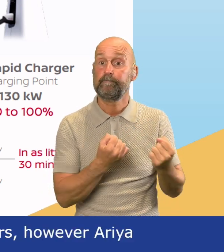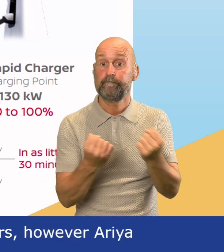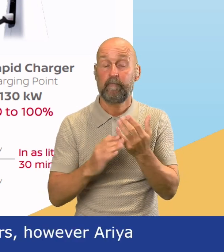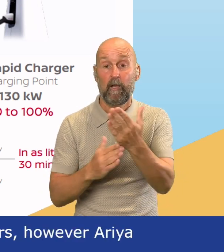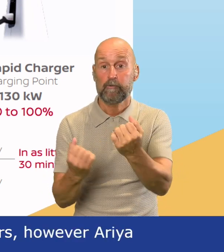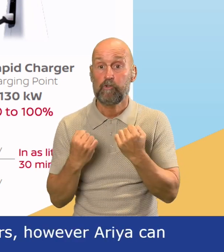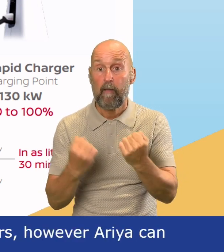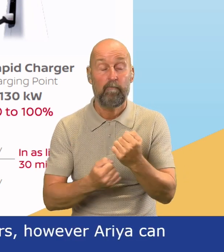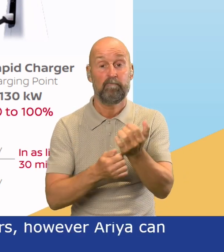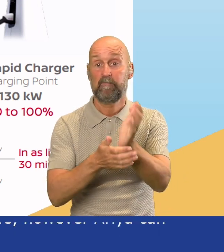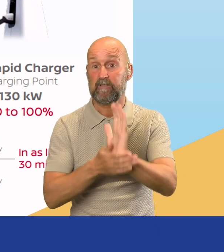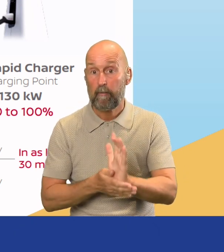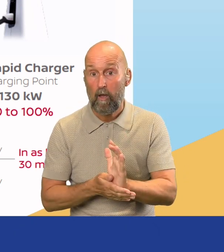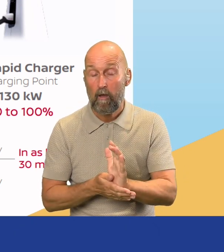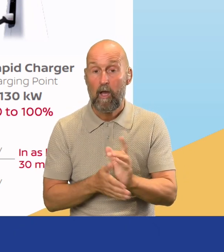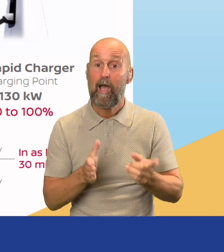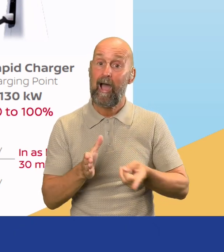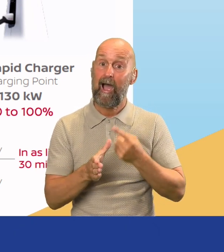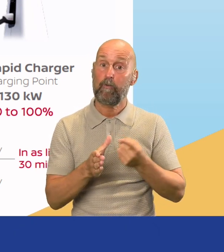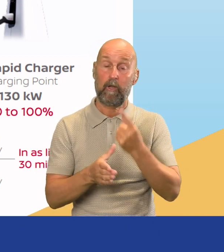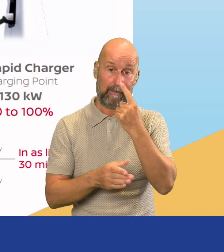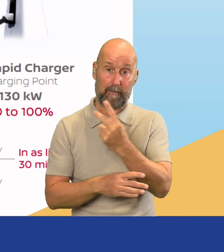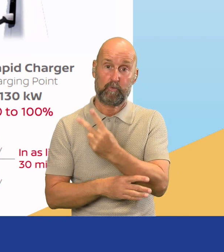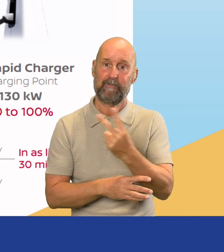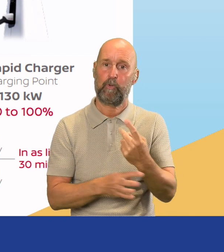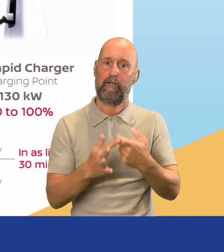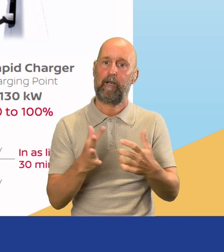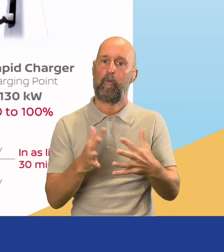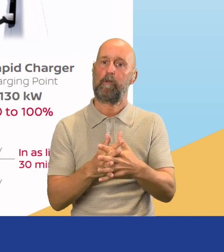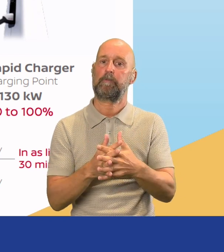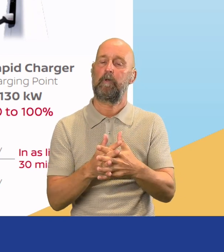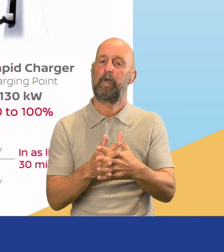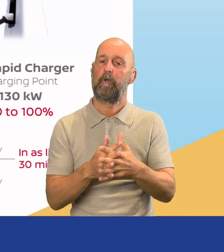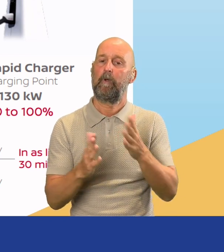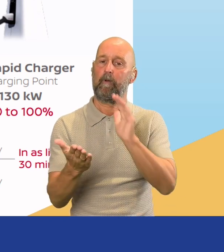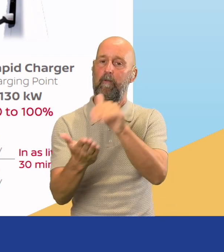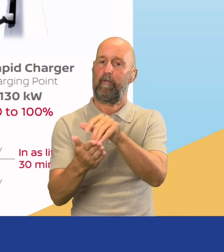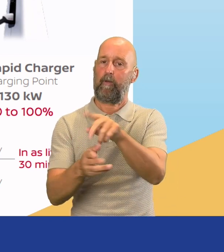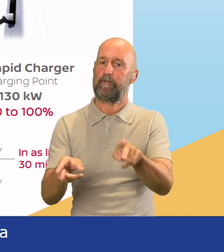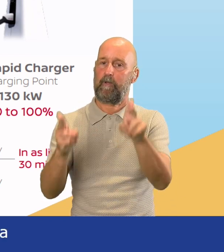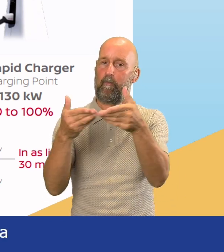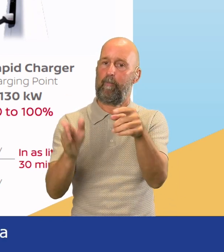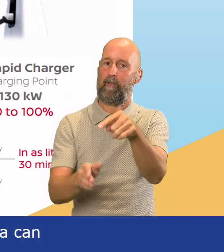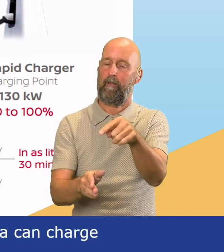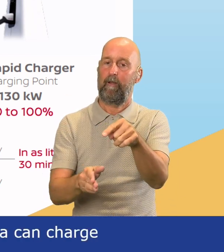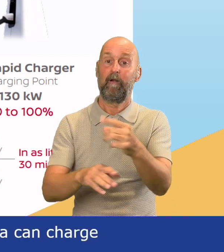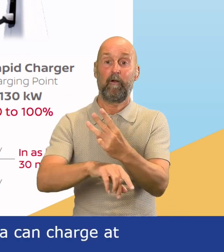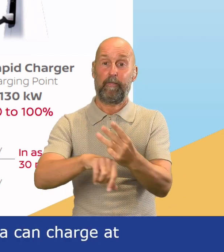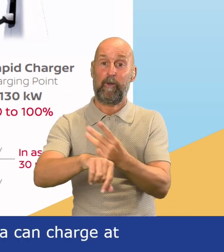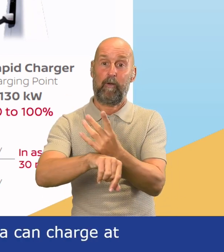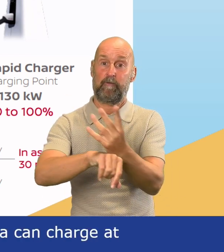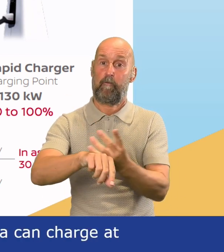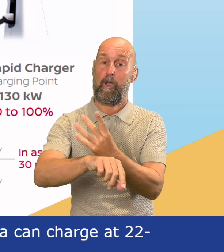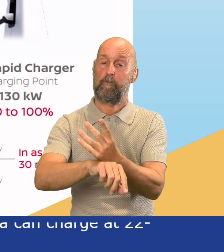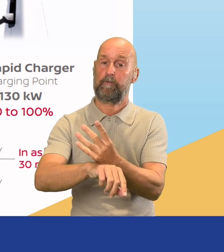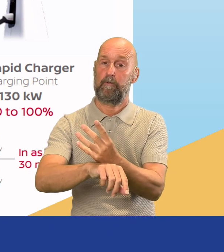or the cinema, Aria can charge at 22 kilowatts at those destination charge points, which means you can charge in 3 hours or 4 hours.